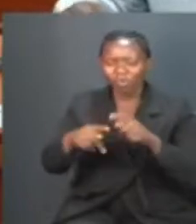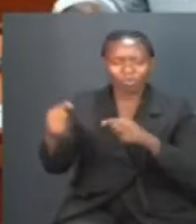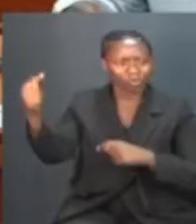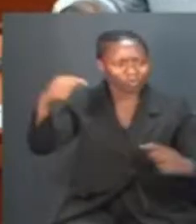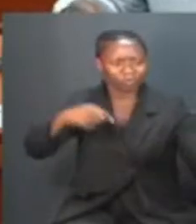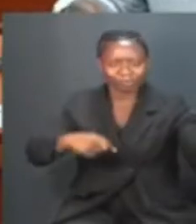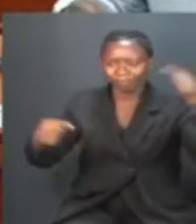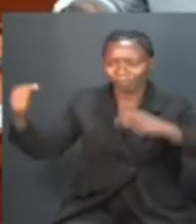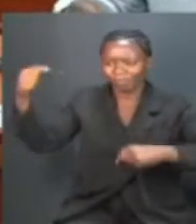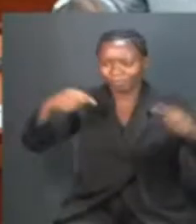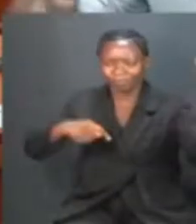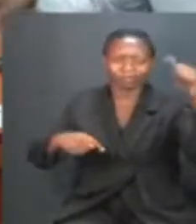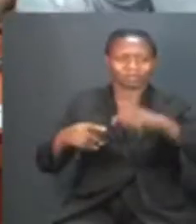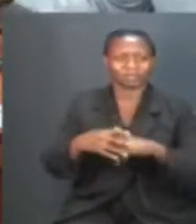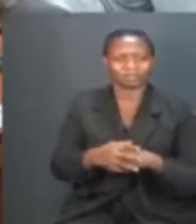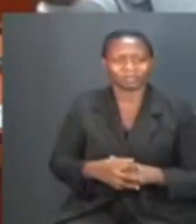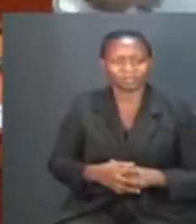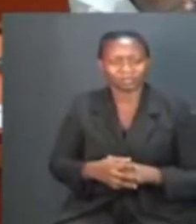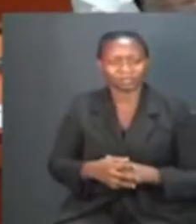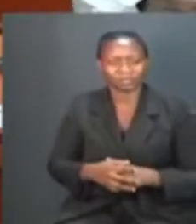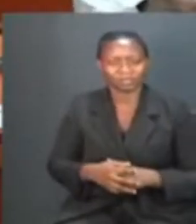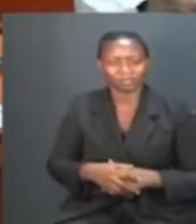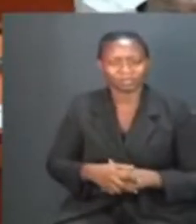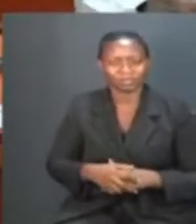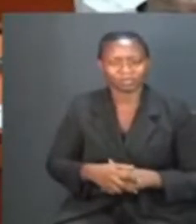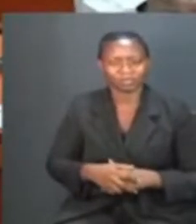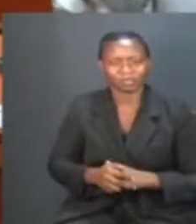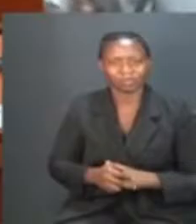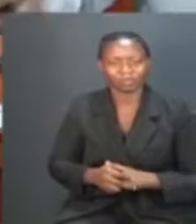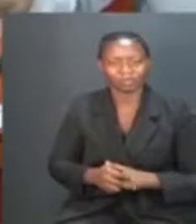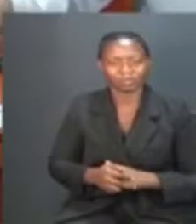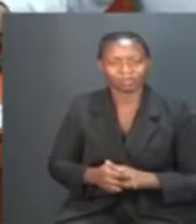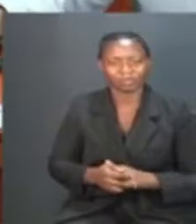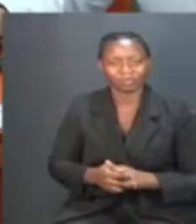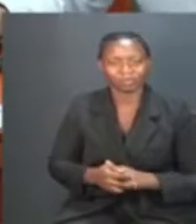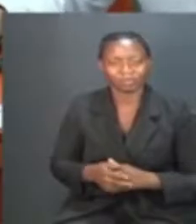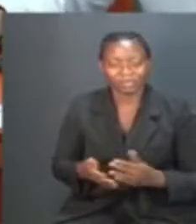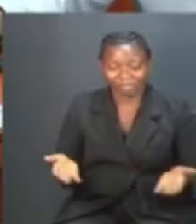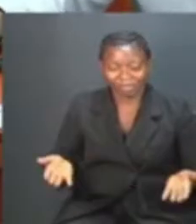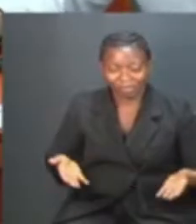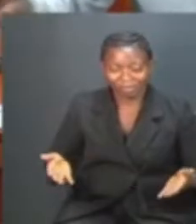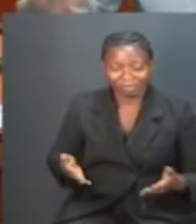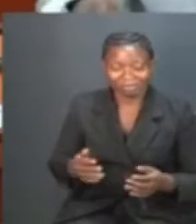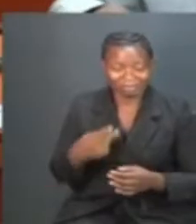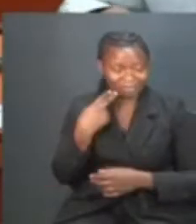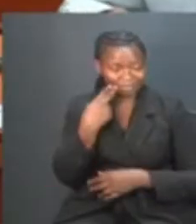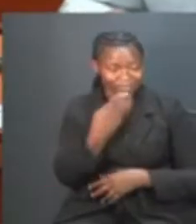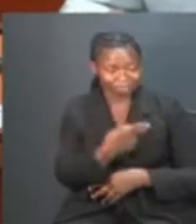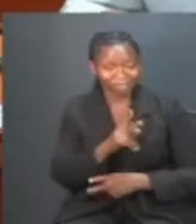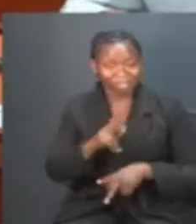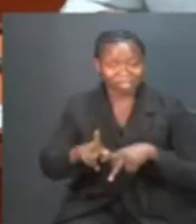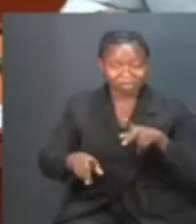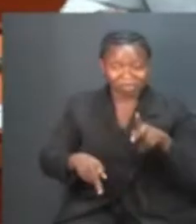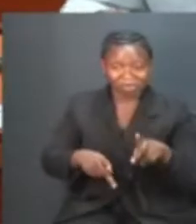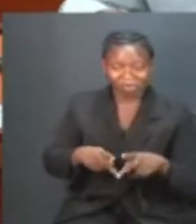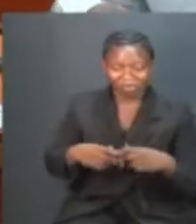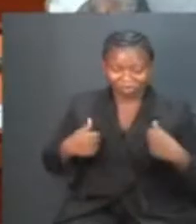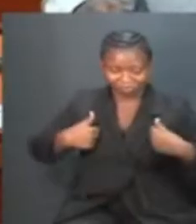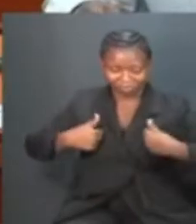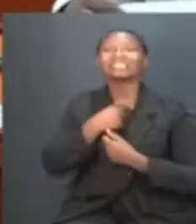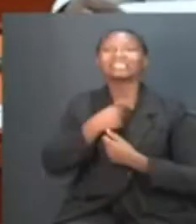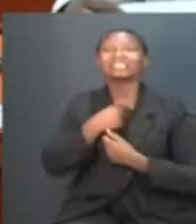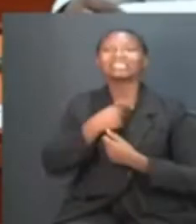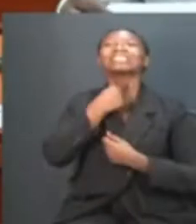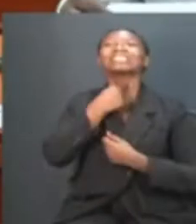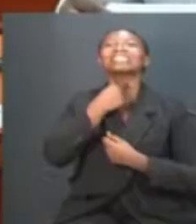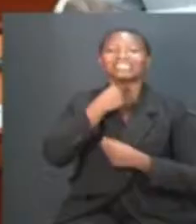who is delivering on what they actually want. So here you find out that people who wear coat and ties and go and